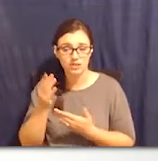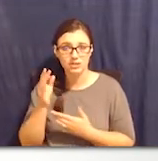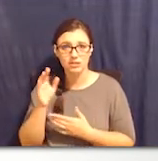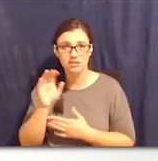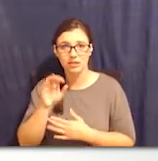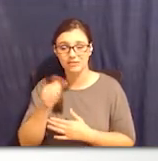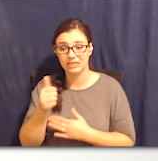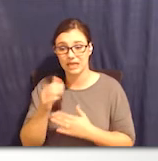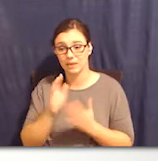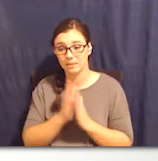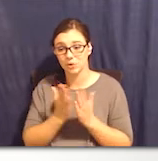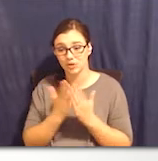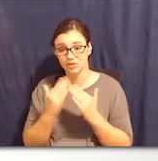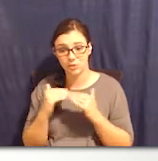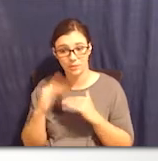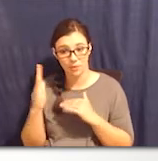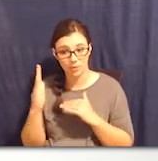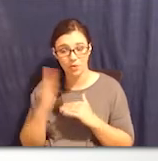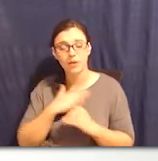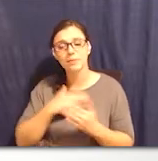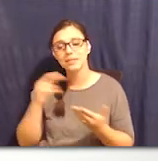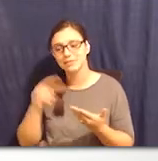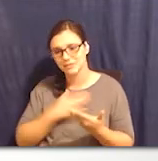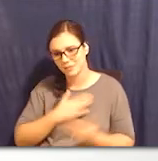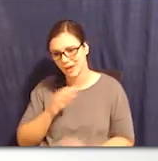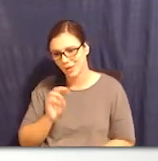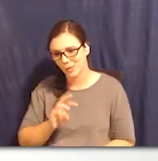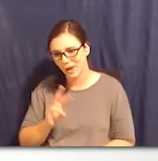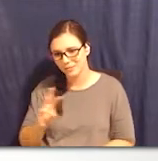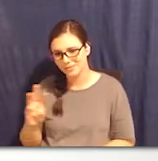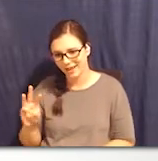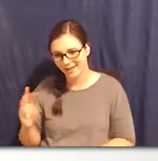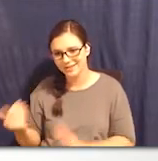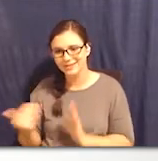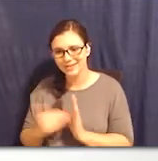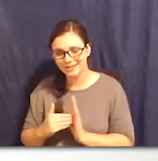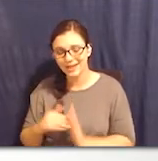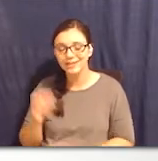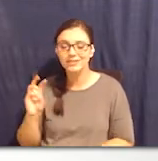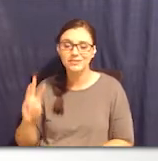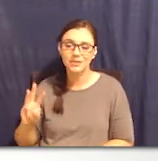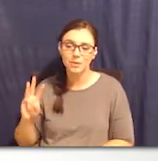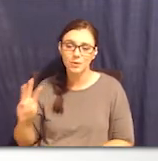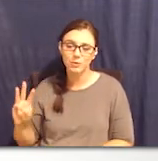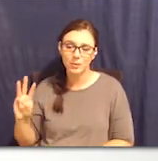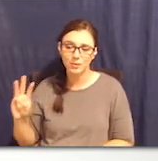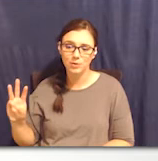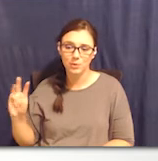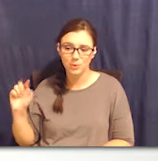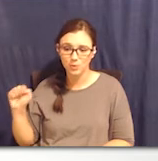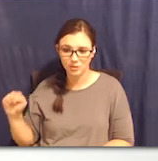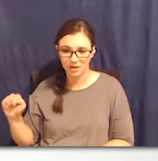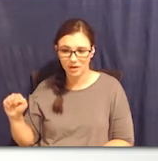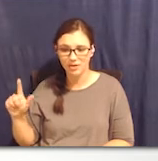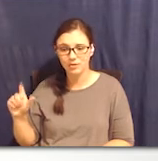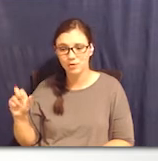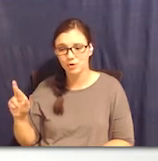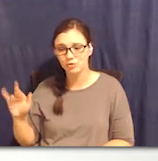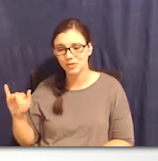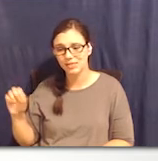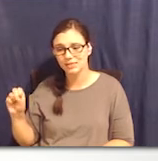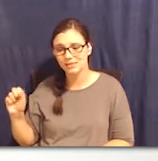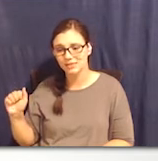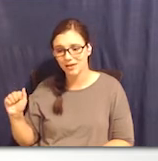on Amazon, and for purchases of 10 books or more, please visit my website. Once again, it's